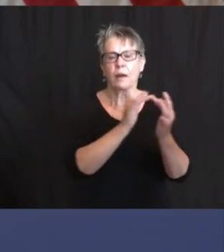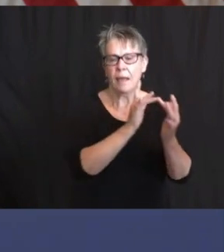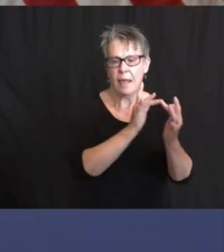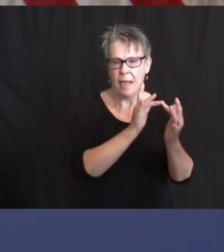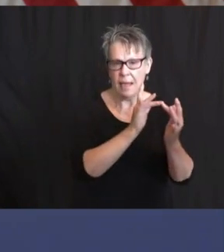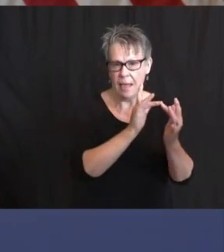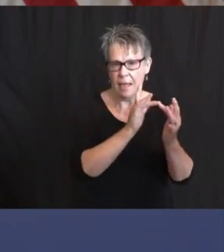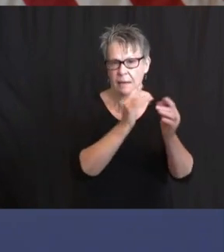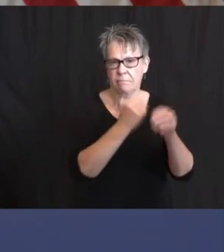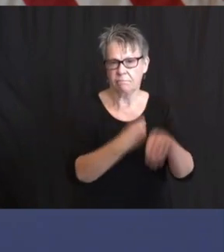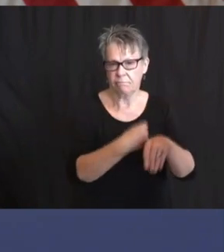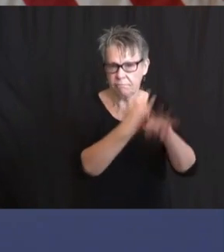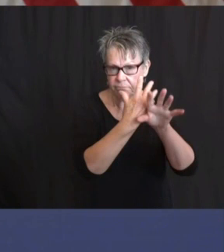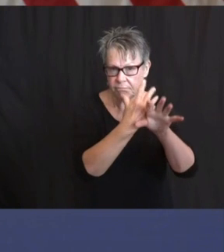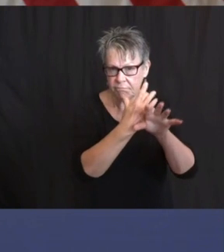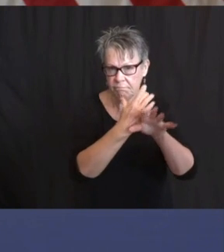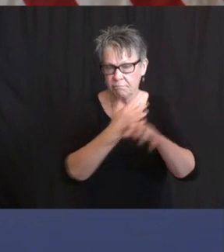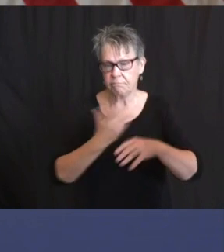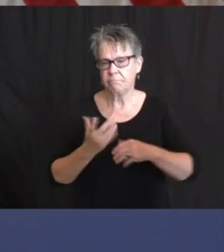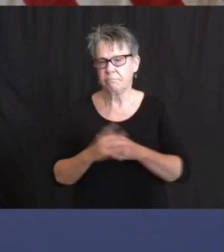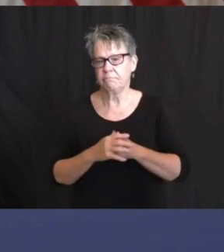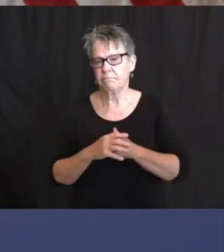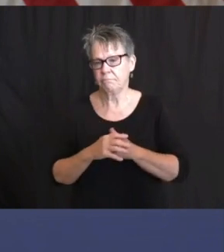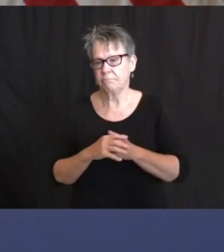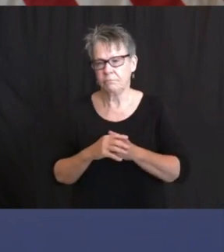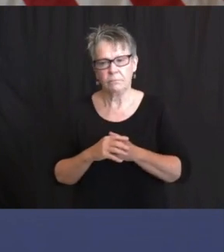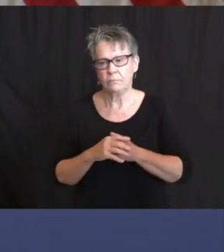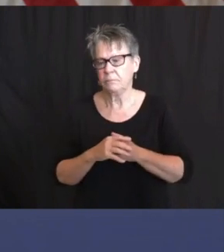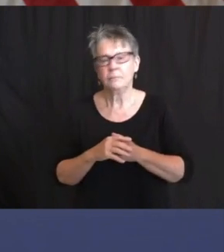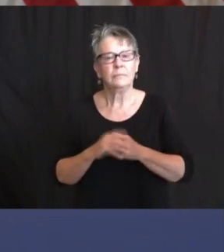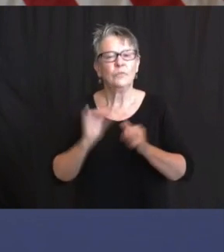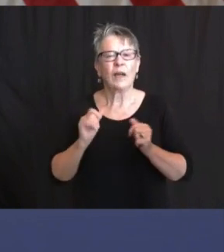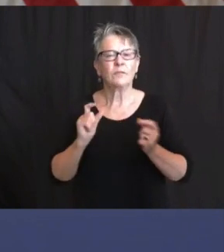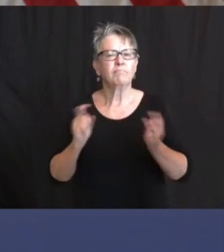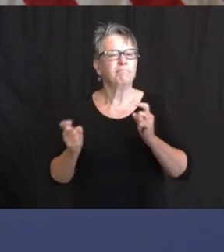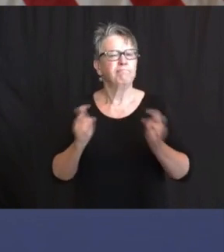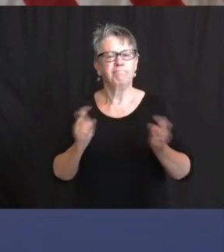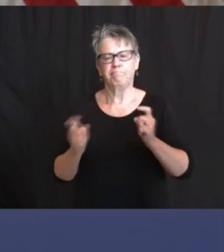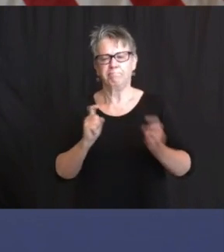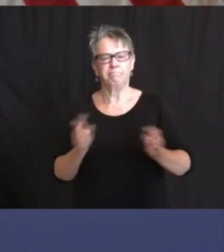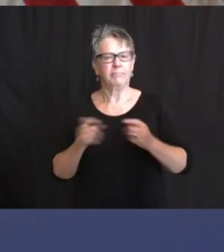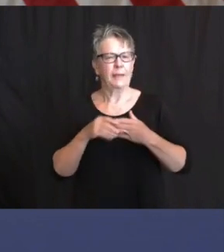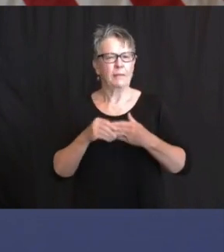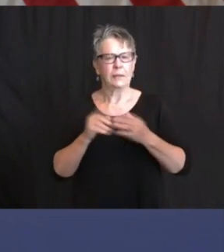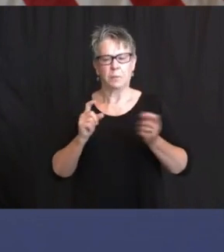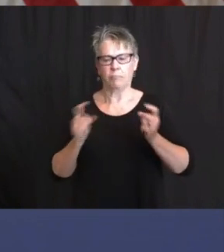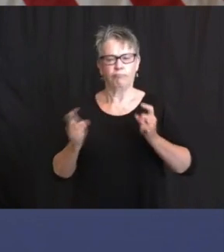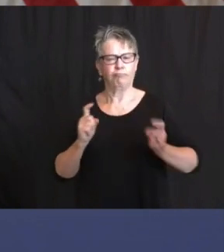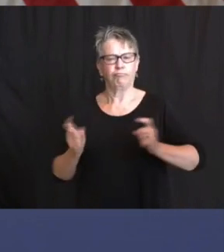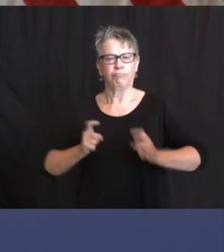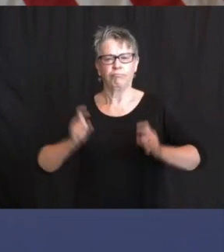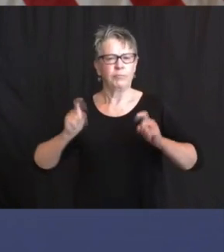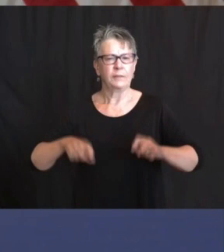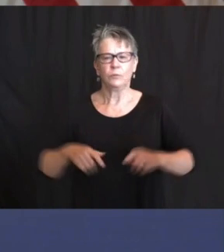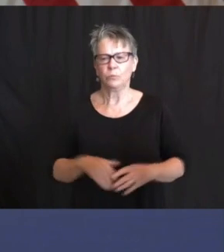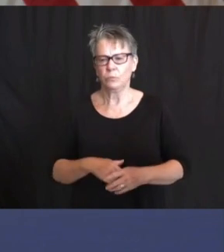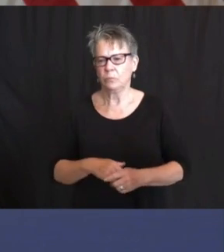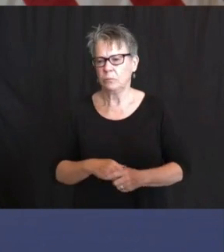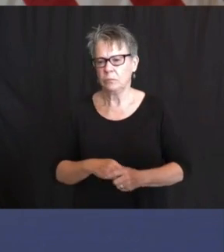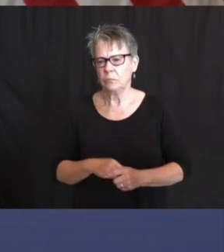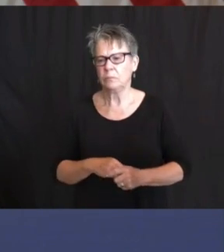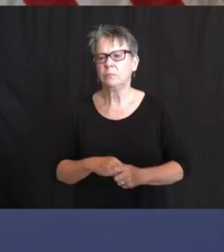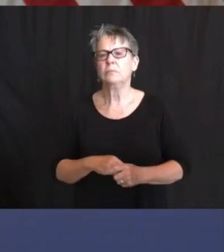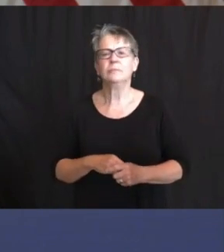be need to be continued flexibility in that space. Obviously, that's not the case for every class. Some classes are smaller,